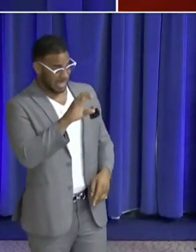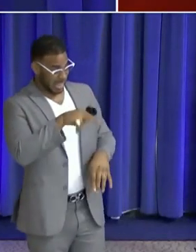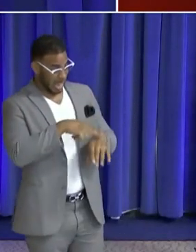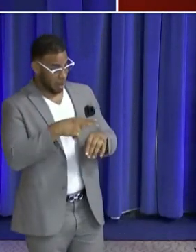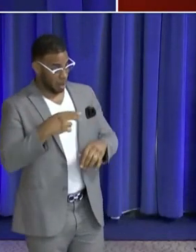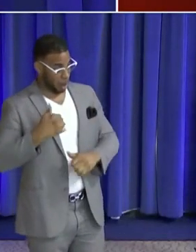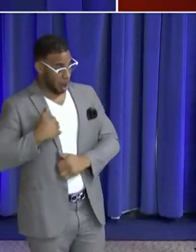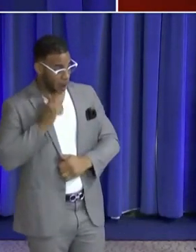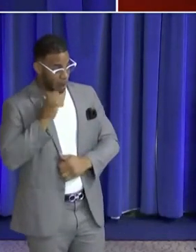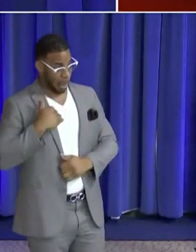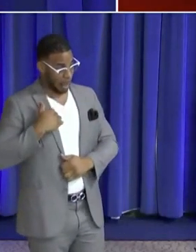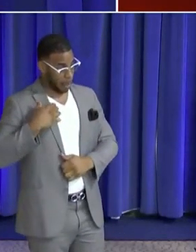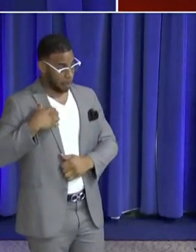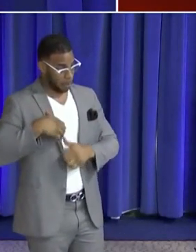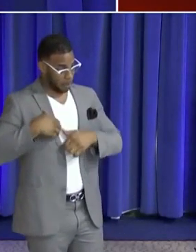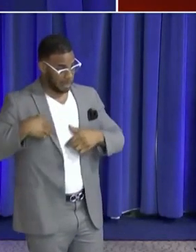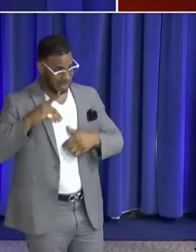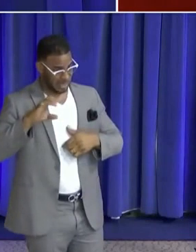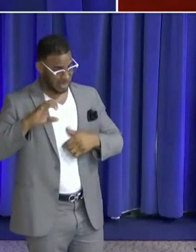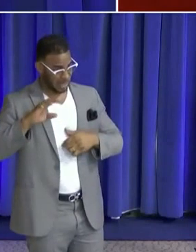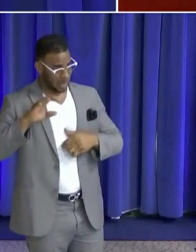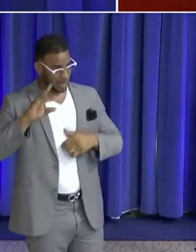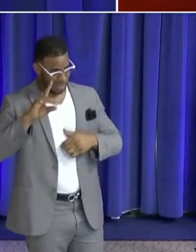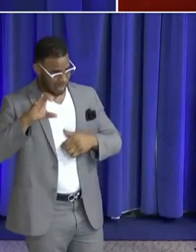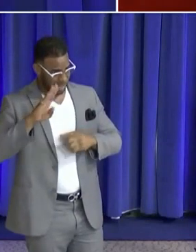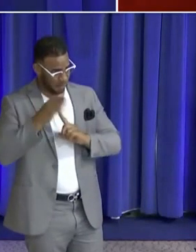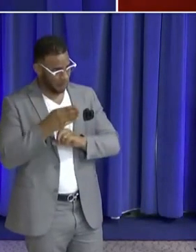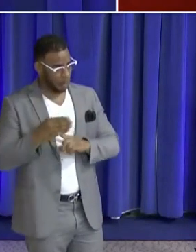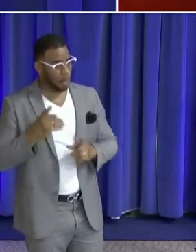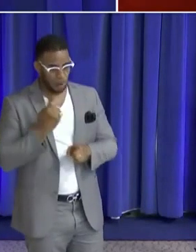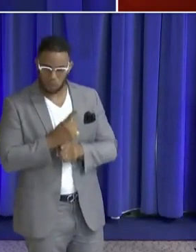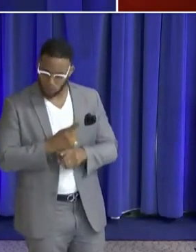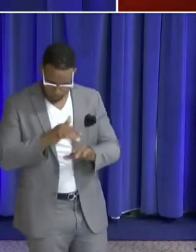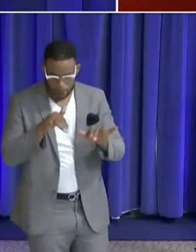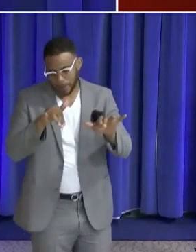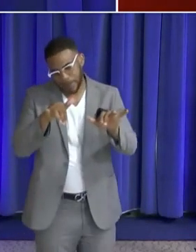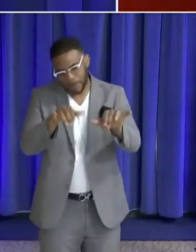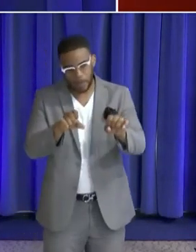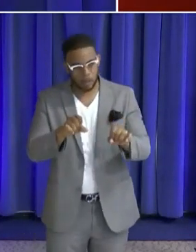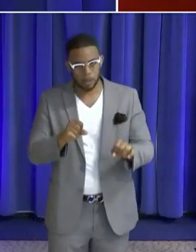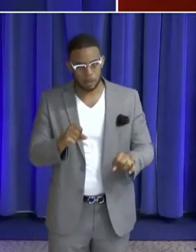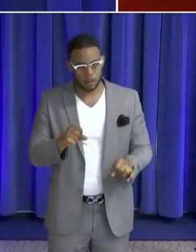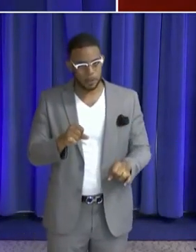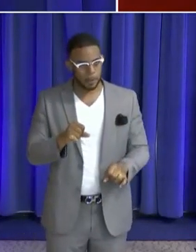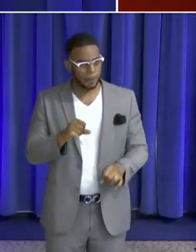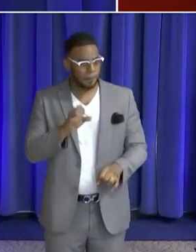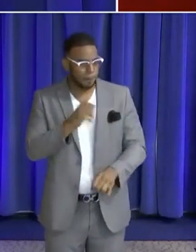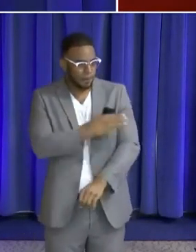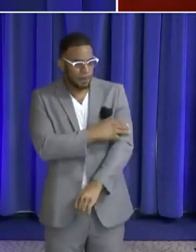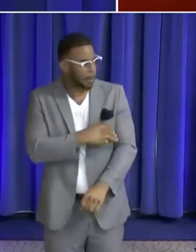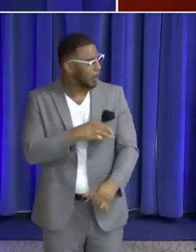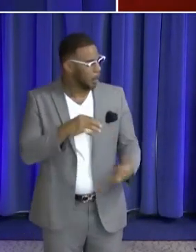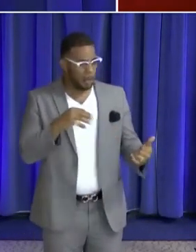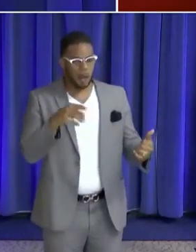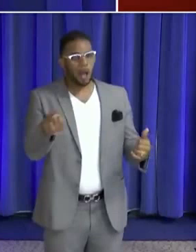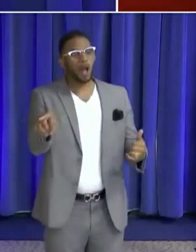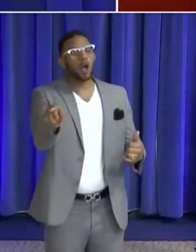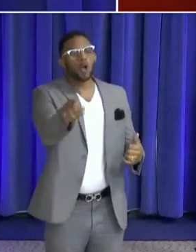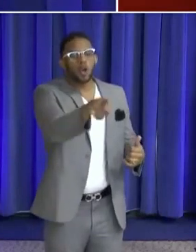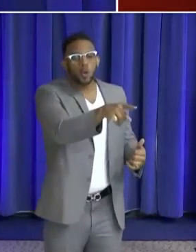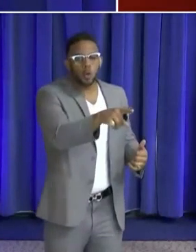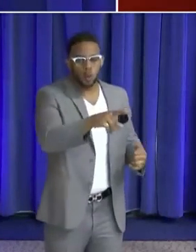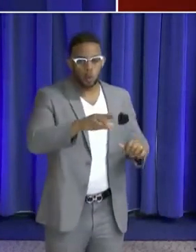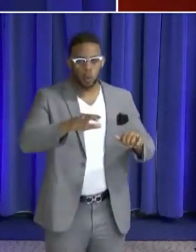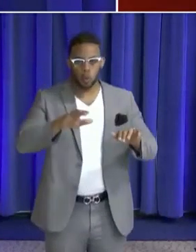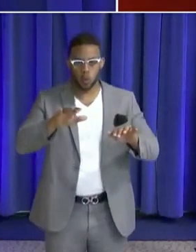part, have a DC flag. Okay. Right. Well, that's yeah. Okay, good. Right. So at least so maybe that's a good thing that you all could push out when